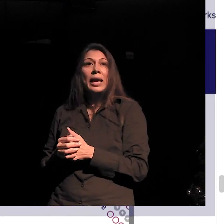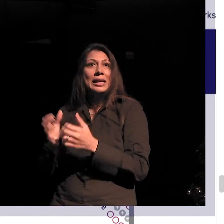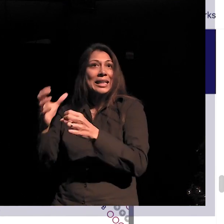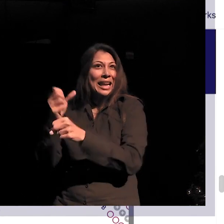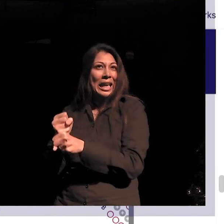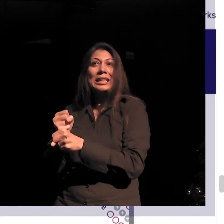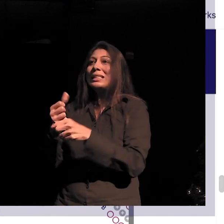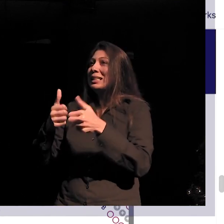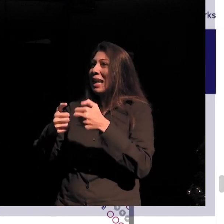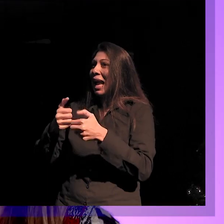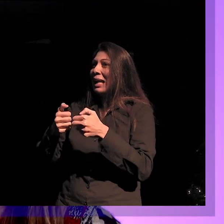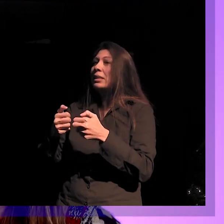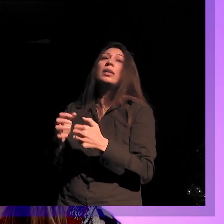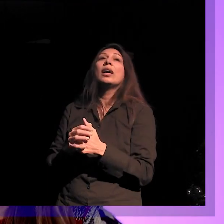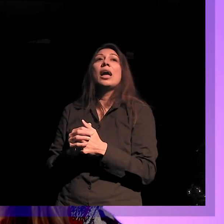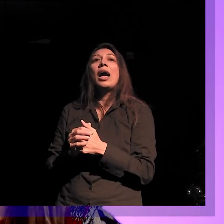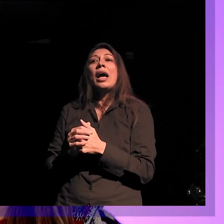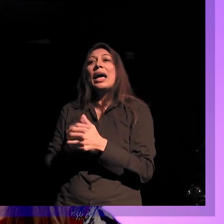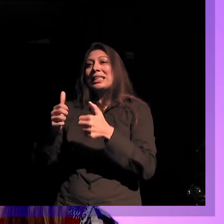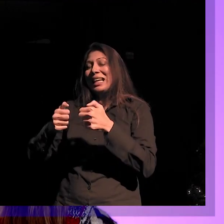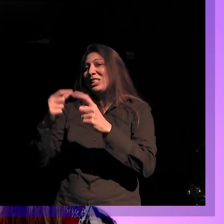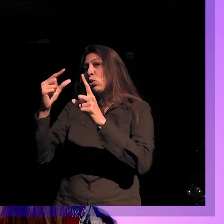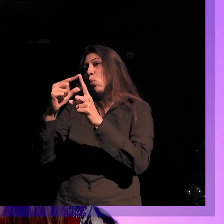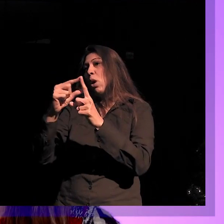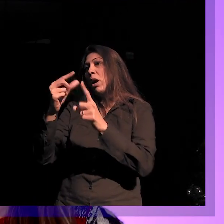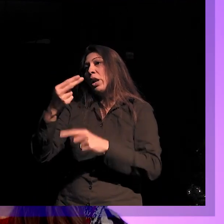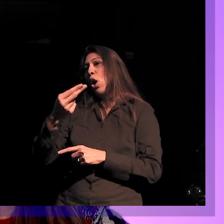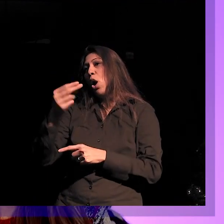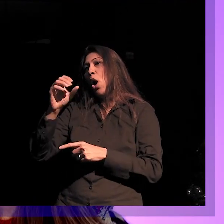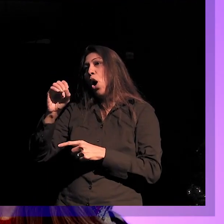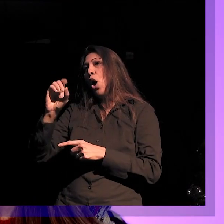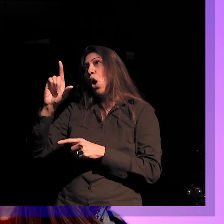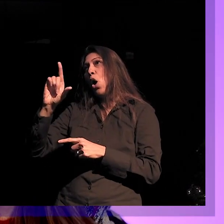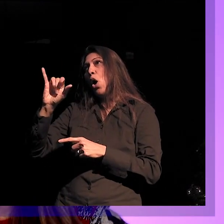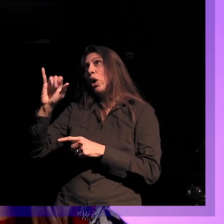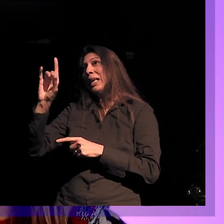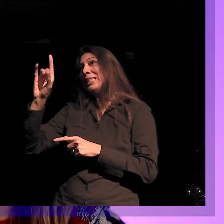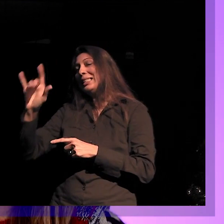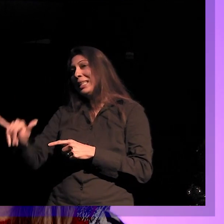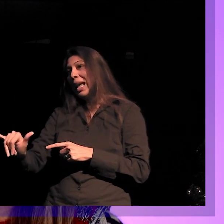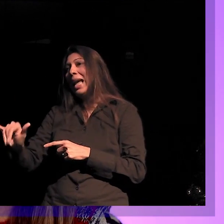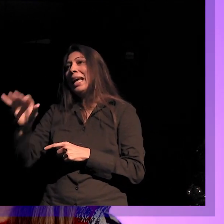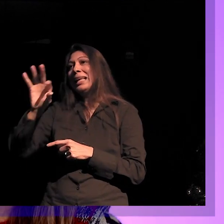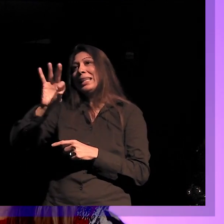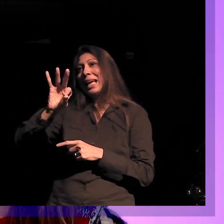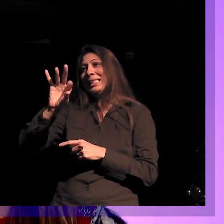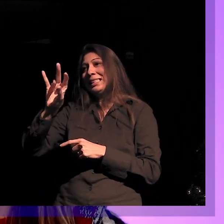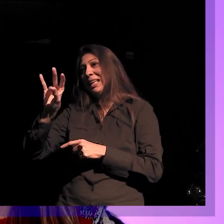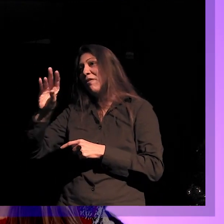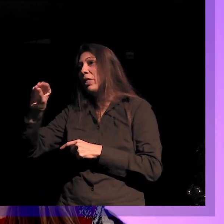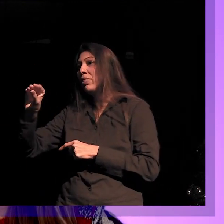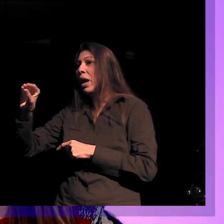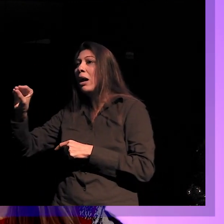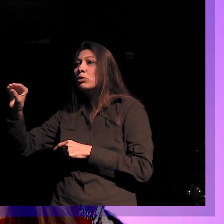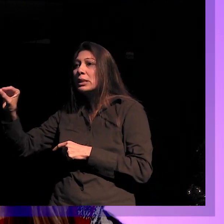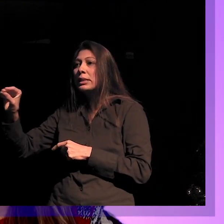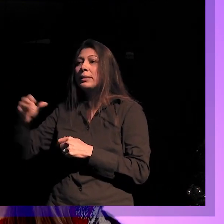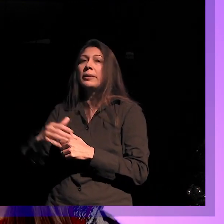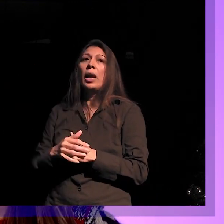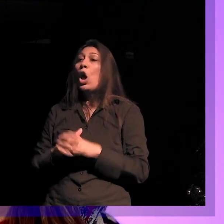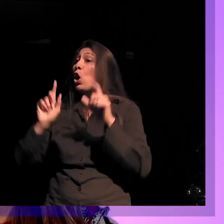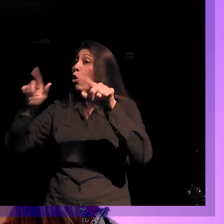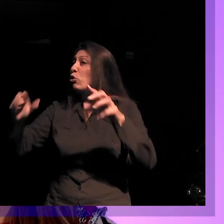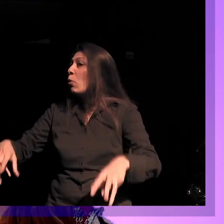at the Vineyard, text the word HOLIDAY to 97000. That's HOLIDAY to 97000. Or simply visit